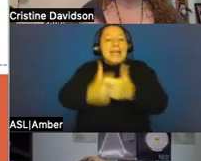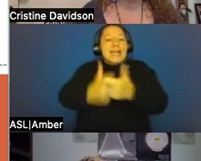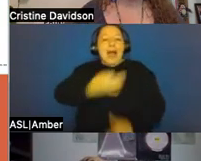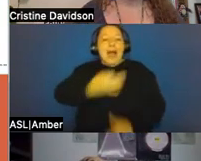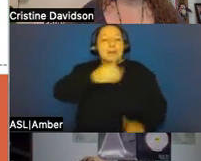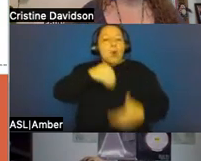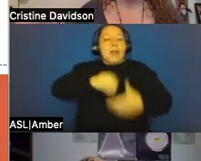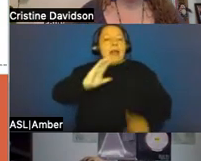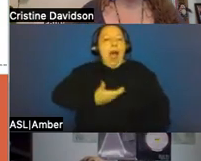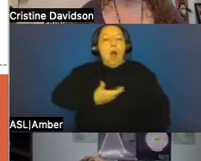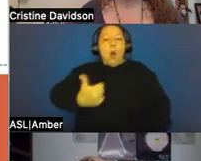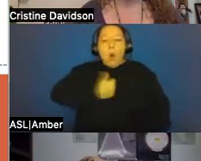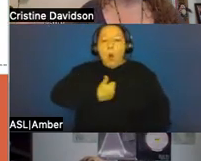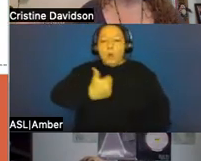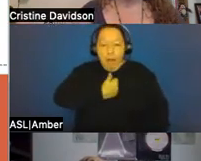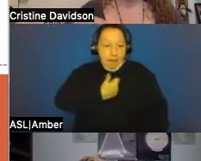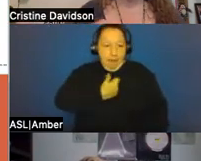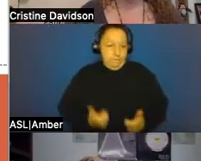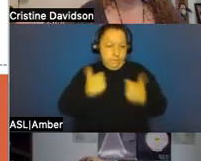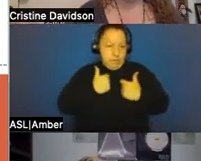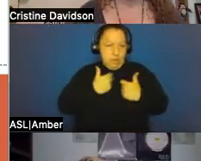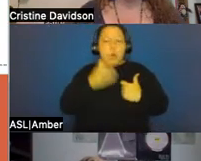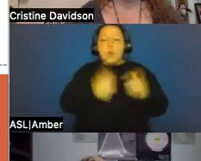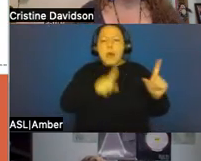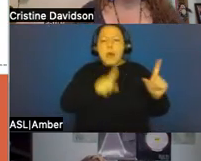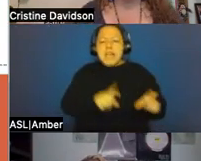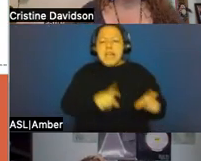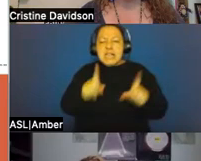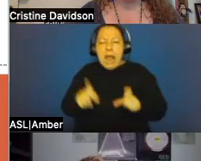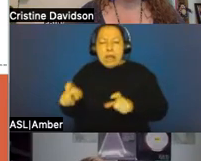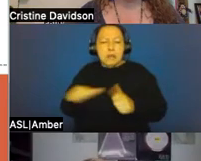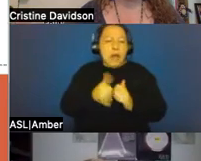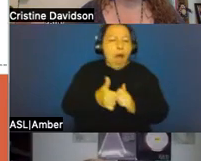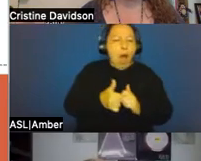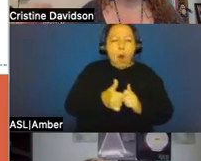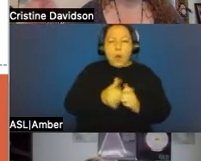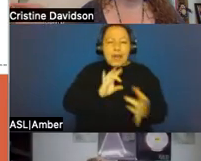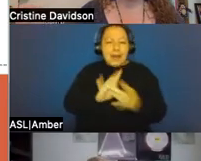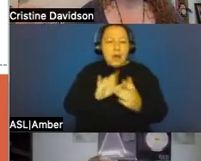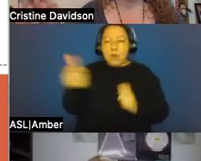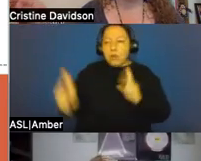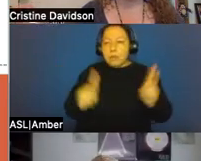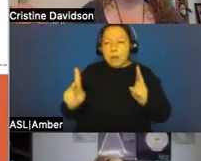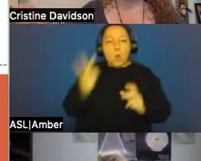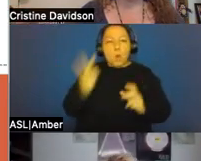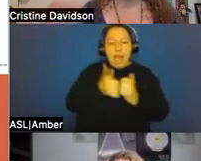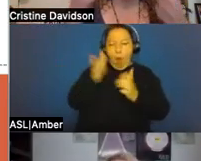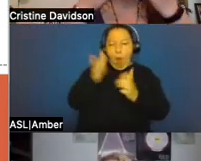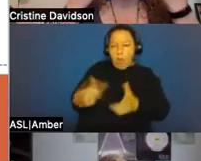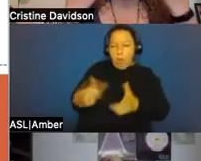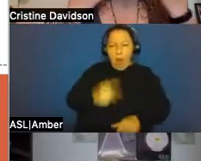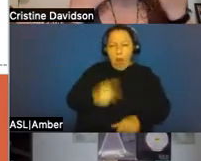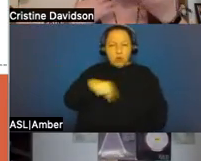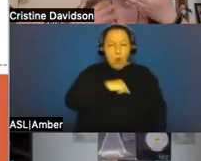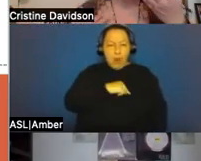to be testing the waters when we're reaching out to people, right? We're going to see how that person responds, both in